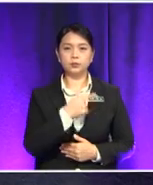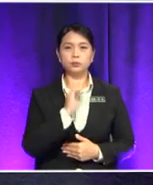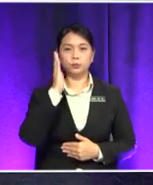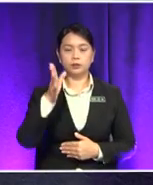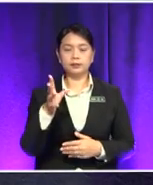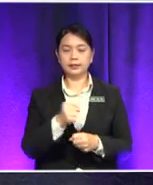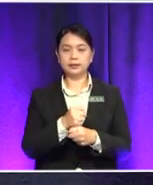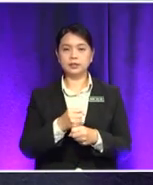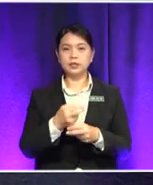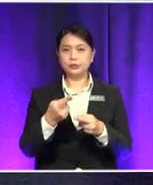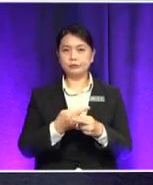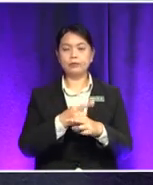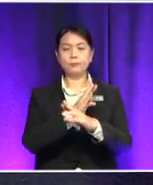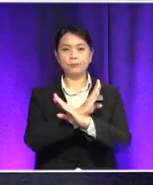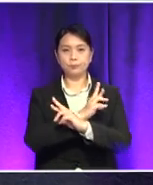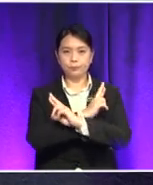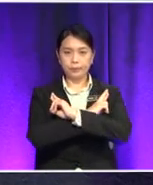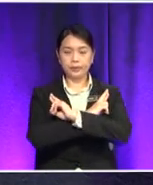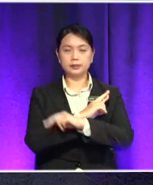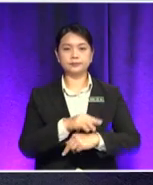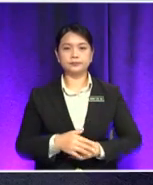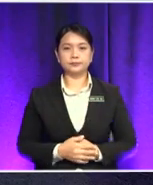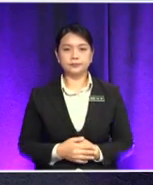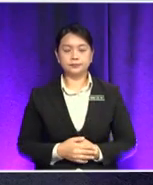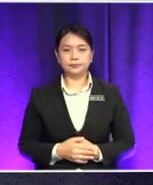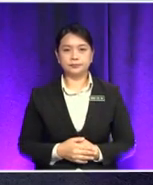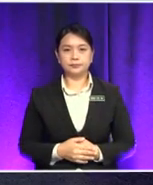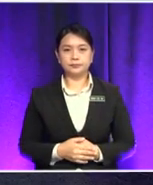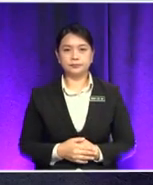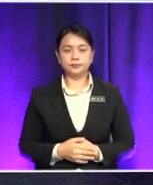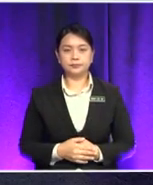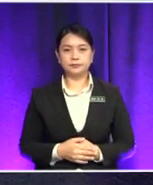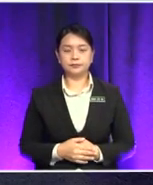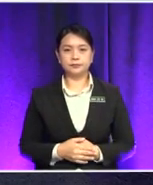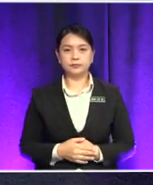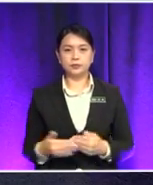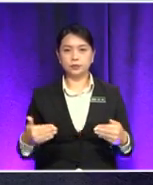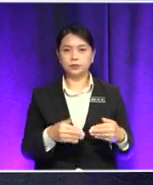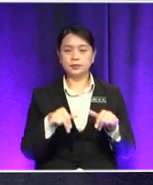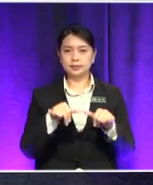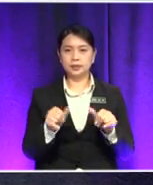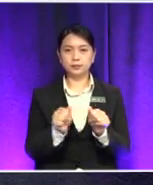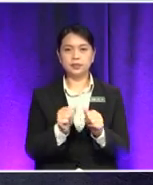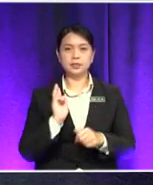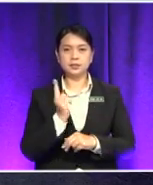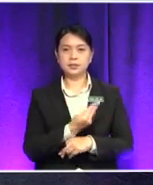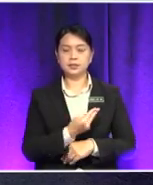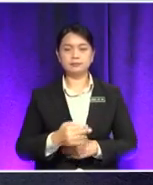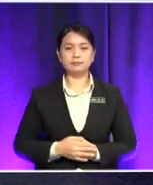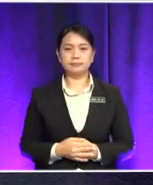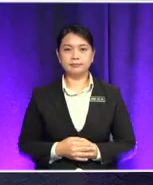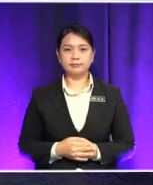short break to not go anywhere. We have so much more to share with you. Teacher Hidayah has so much more to share with you. Continue to stay tuned with us on DidikTV